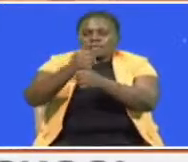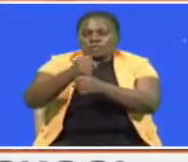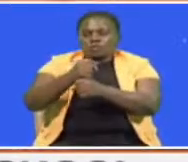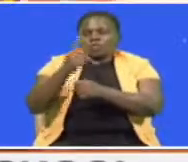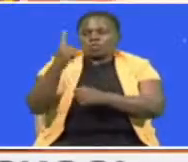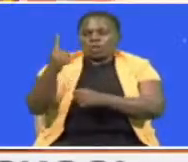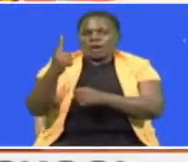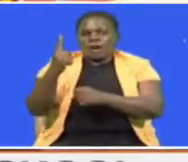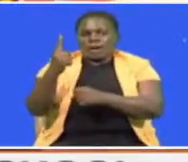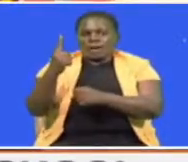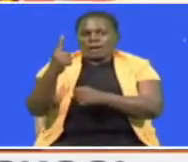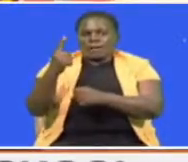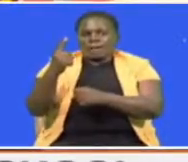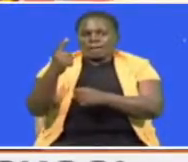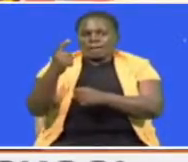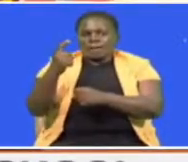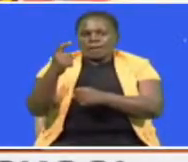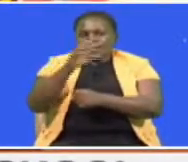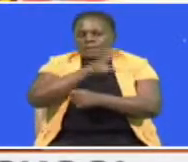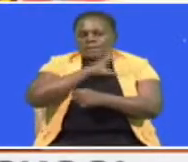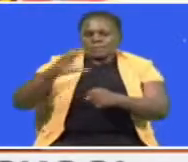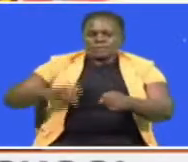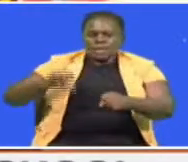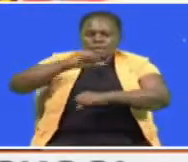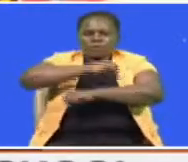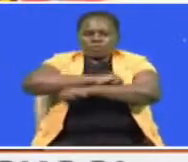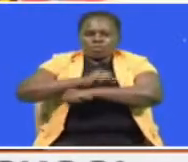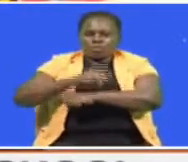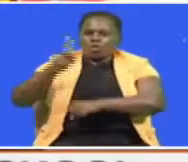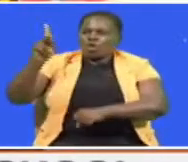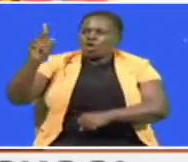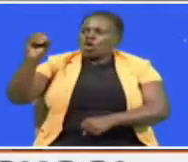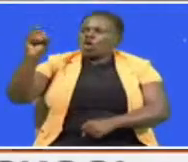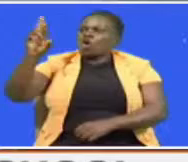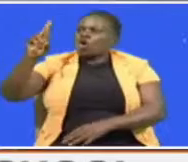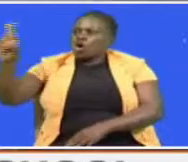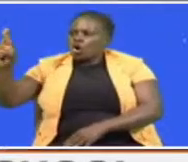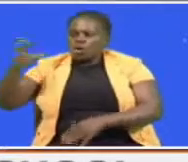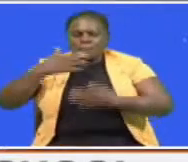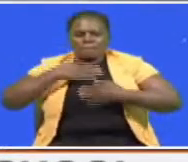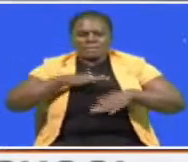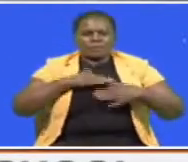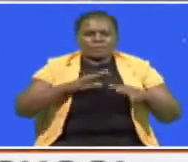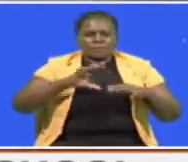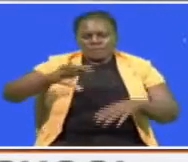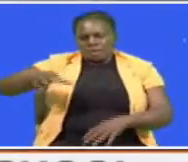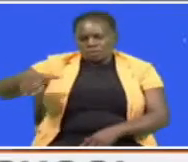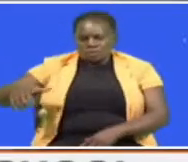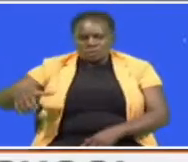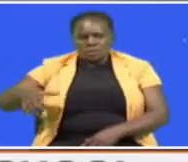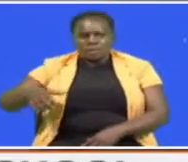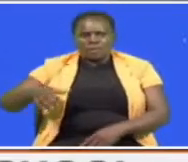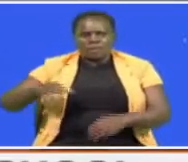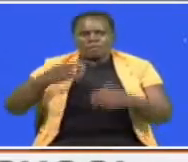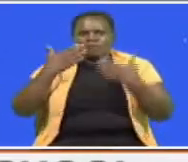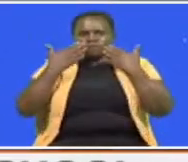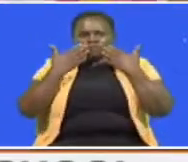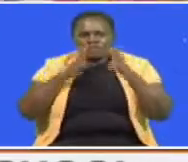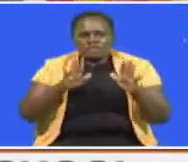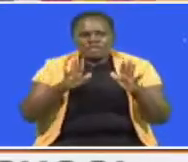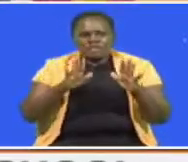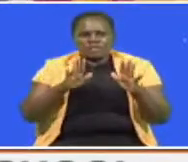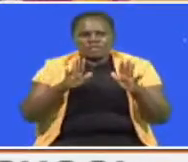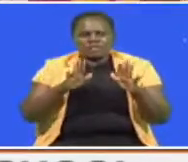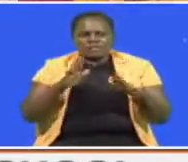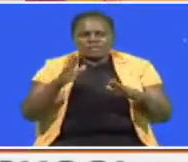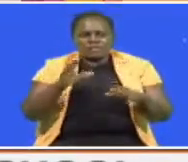which is in charge of Tirim Christian schools in Kor Marsabit County. The classes end with a beautiful